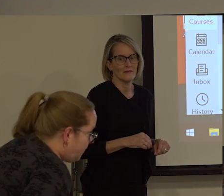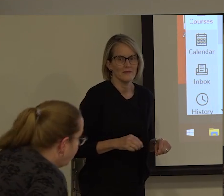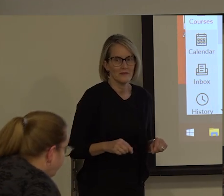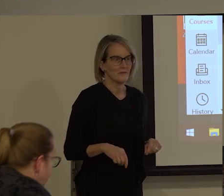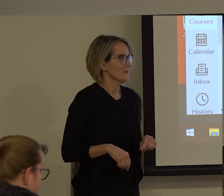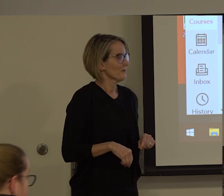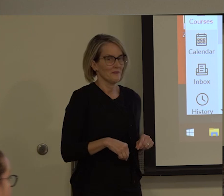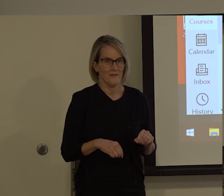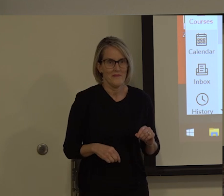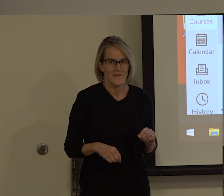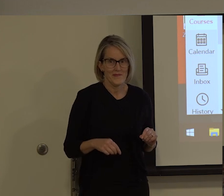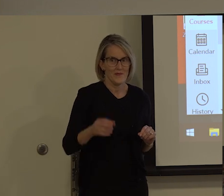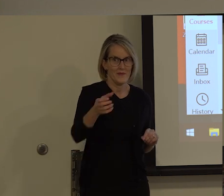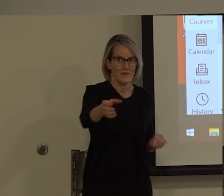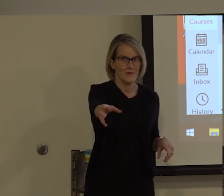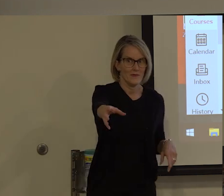Yes.